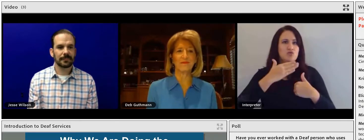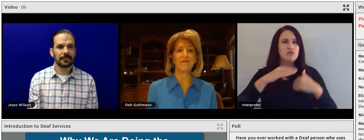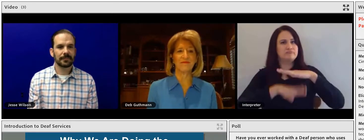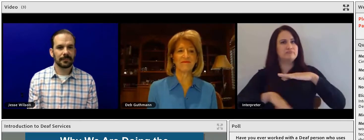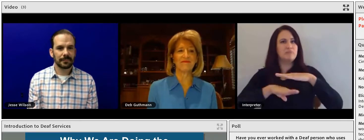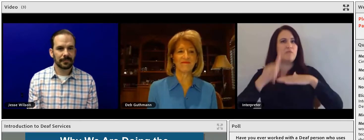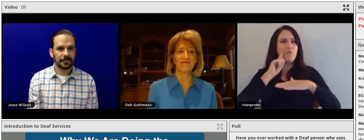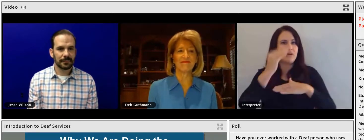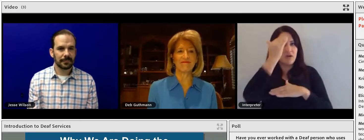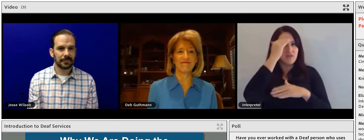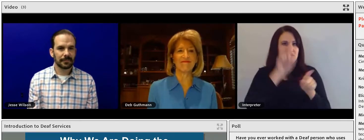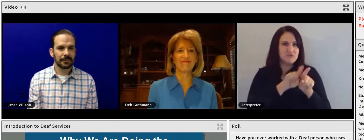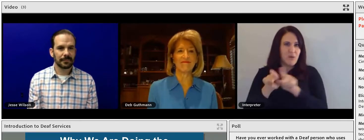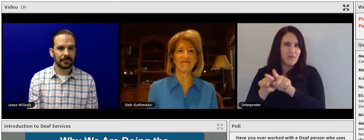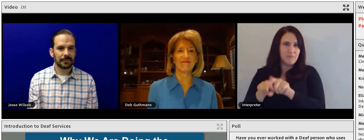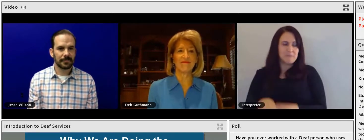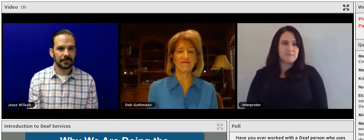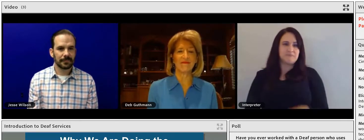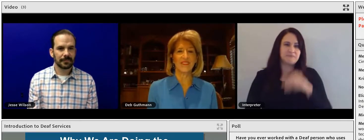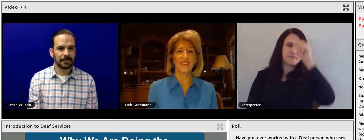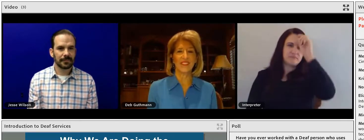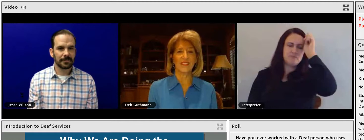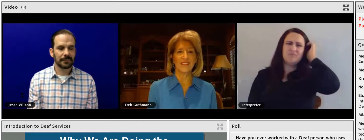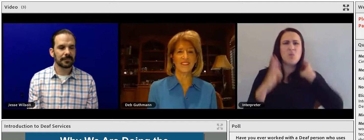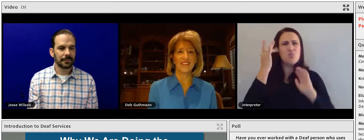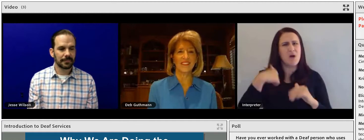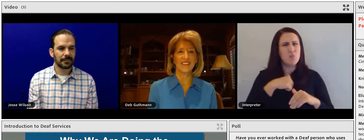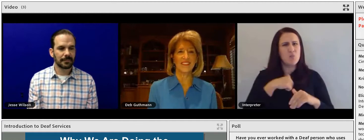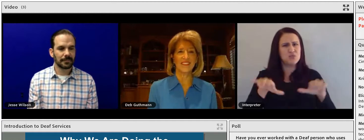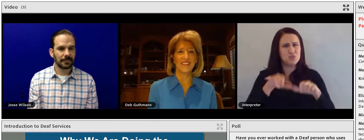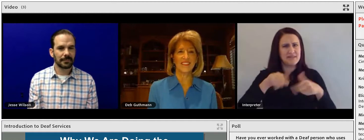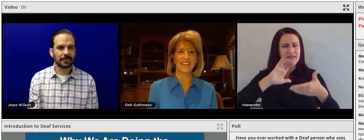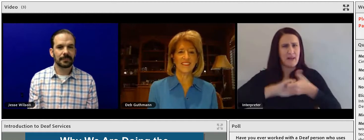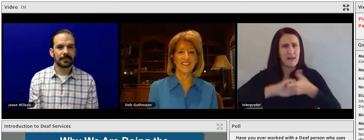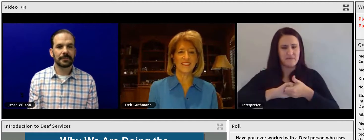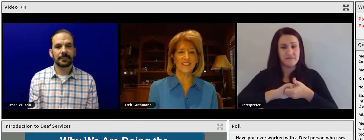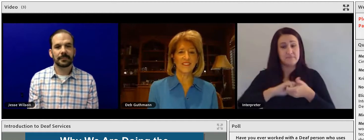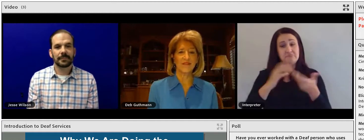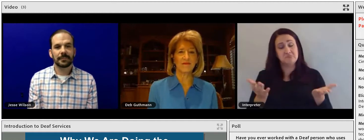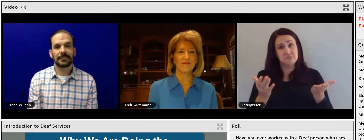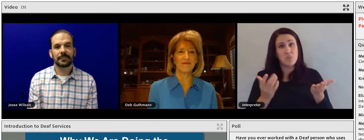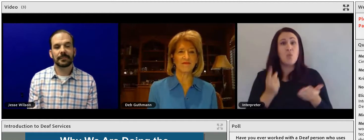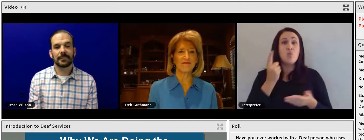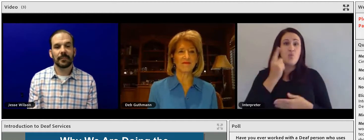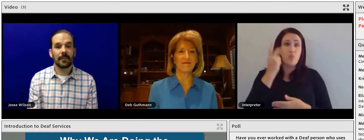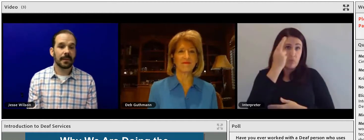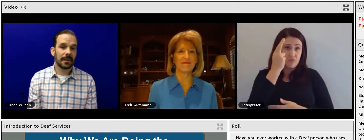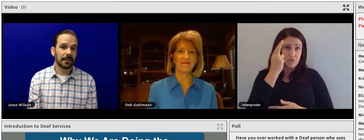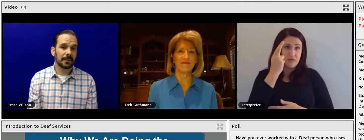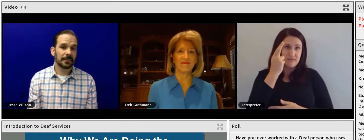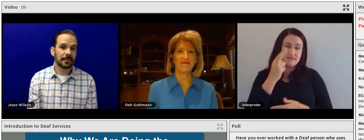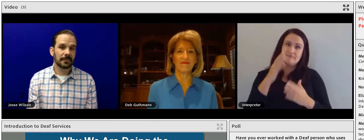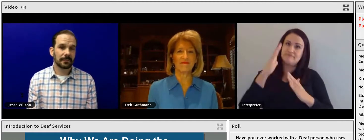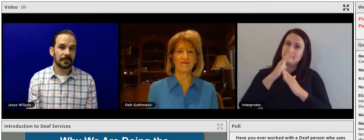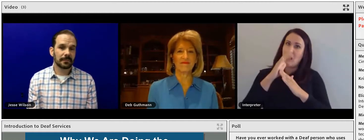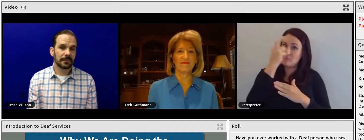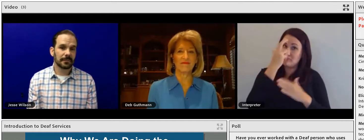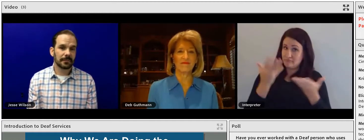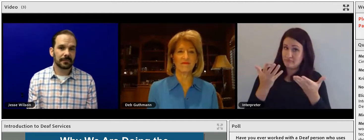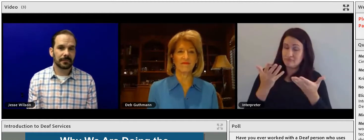that as well. So why are we doing this collaborative? One reason, and the biggest reason, is that